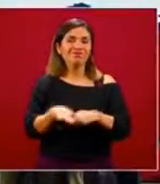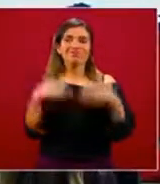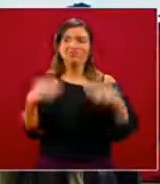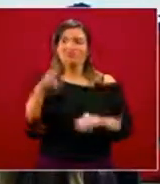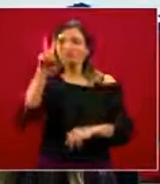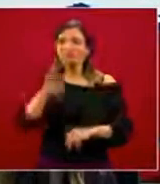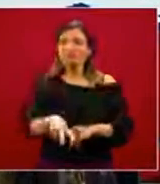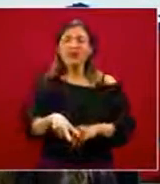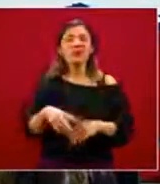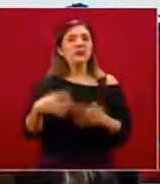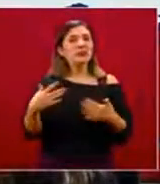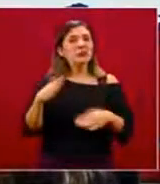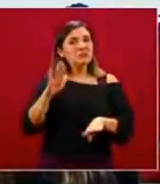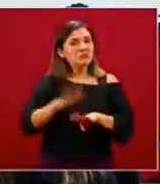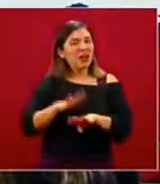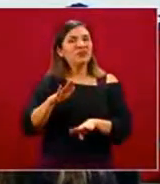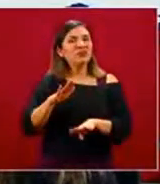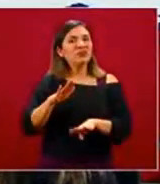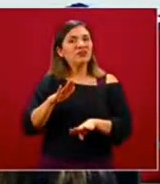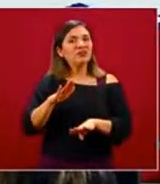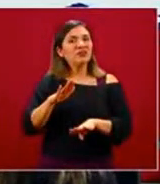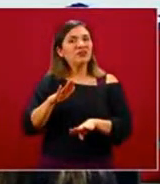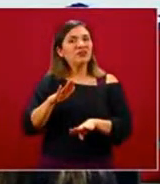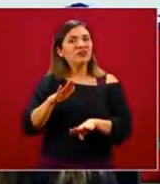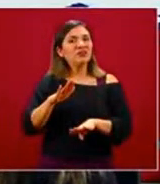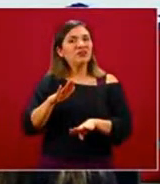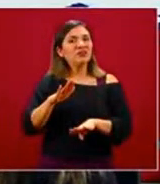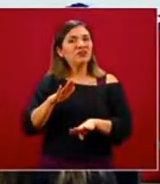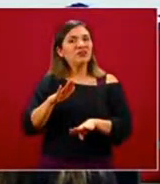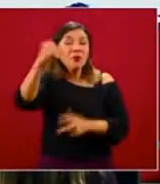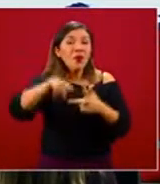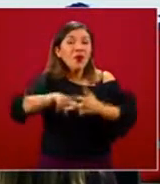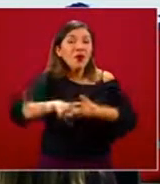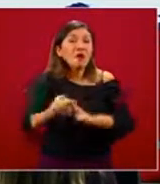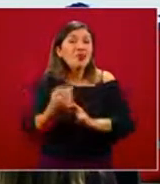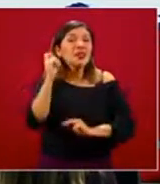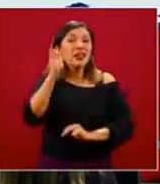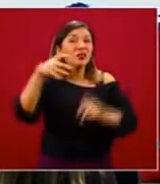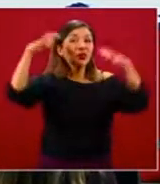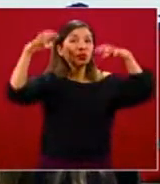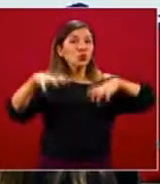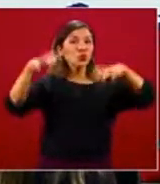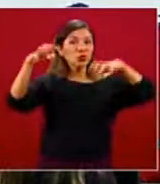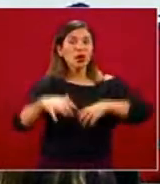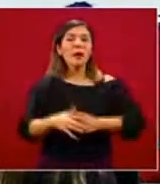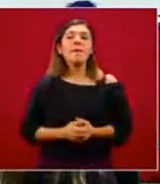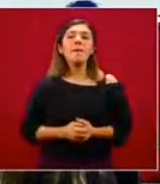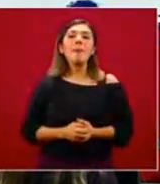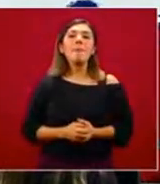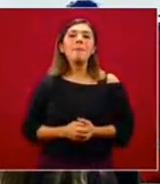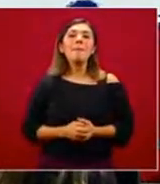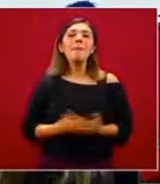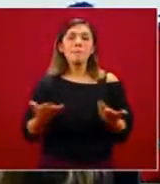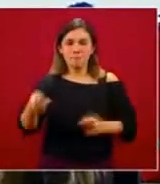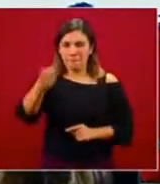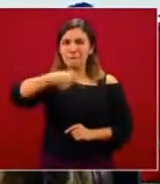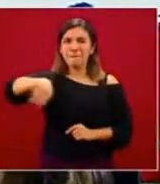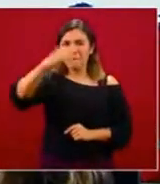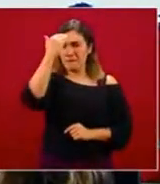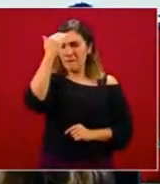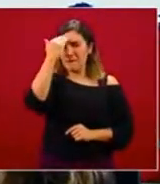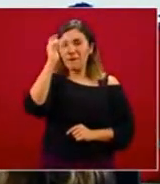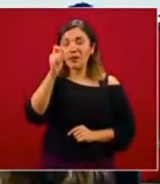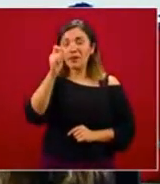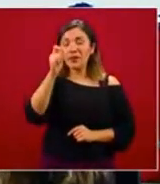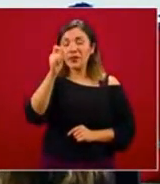very important subject, which is, this is a subject that is pretty relevant right now. The